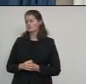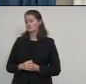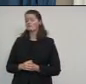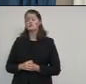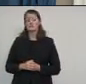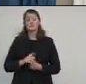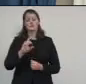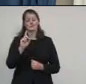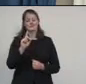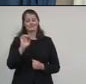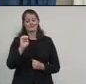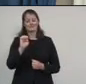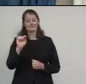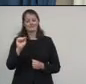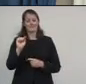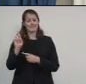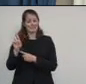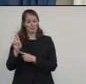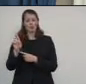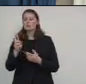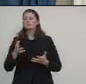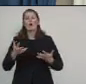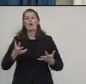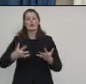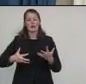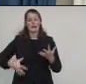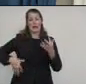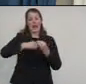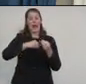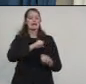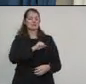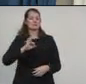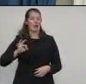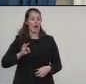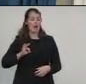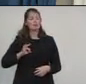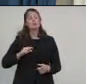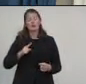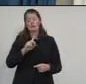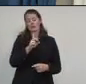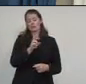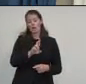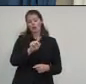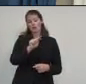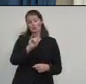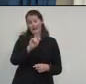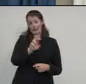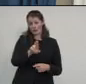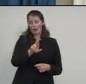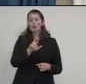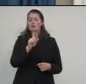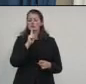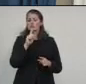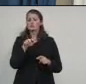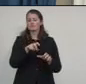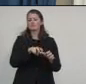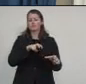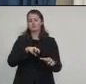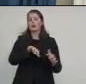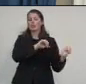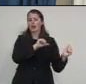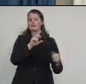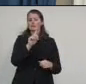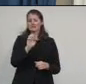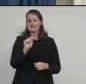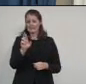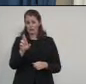Thank you. We'll come back to questions in the room here. Hi. So earlier in the week, you said Nevada is going to join the Western States Pact. What will that look like? Is that going to impact like